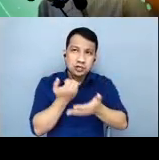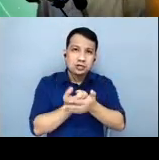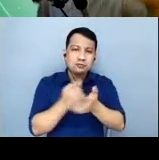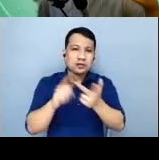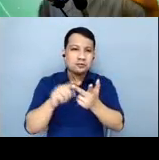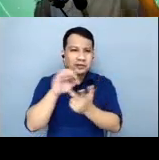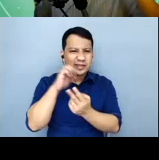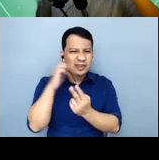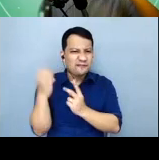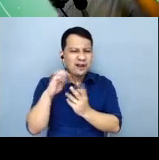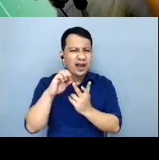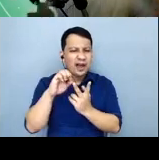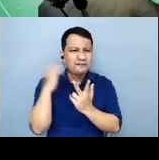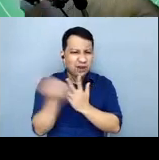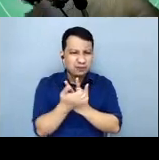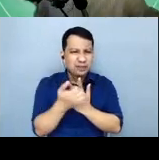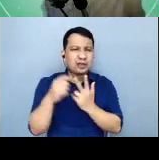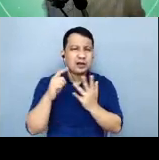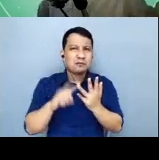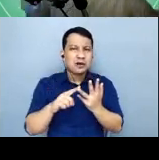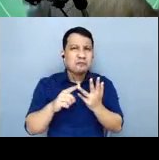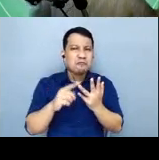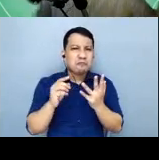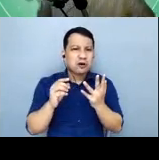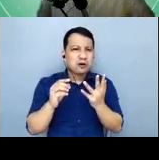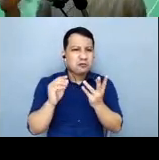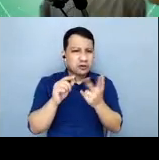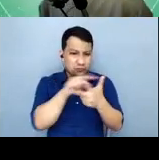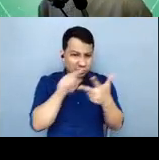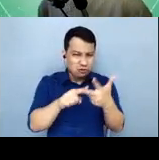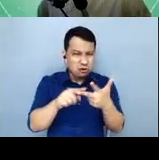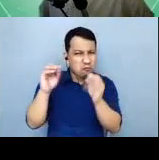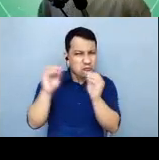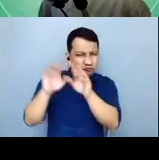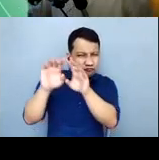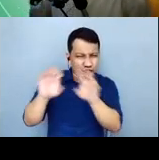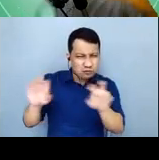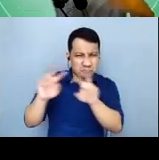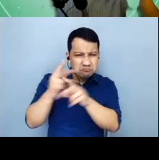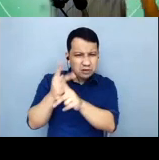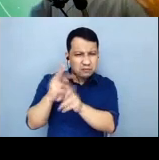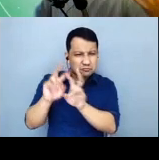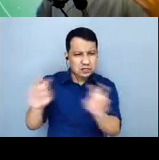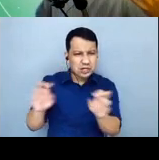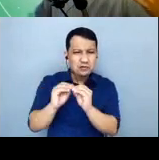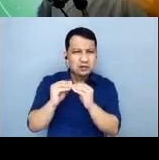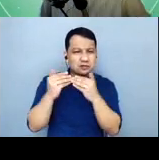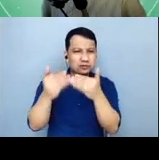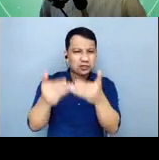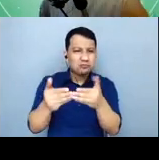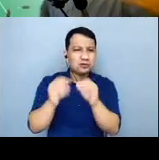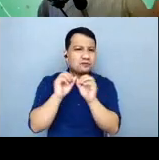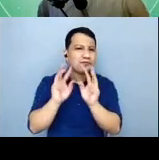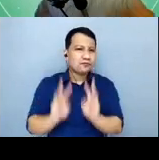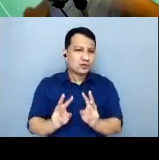aspect. It's easier for us to examine products, services, or things in a sustainable framework.